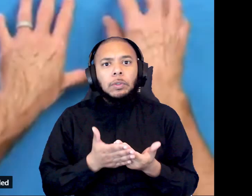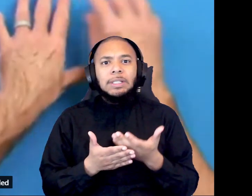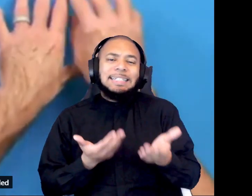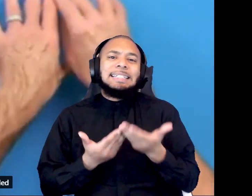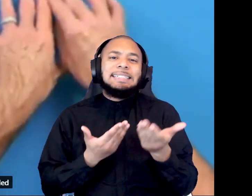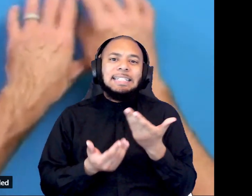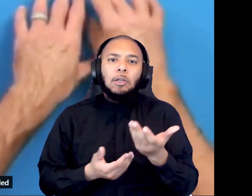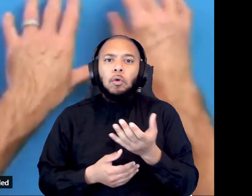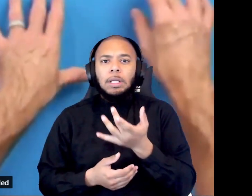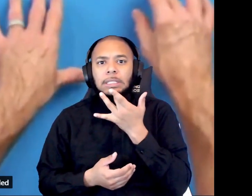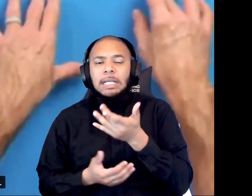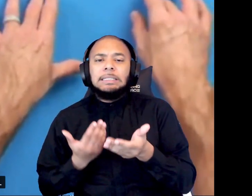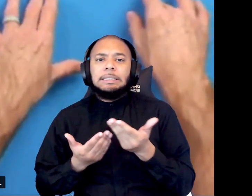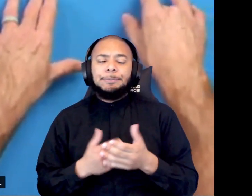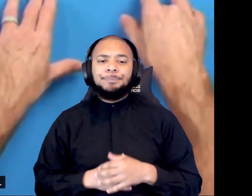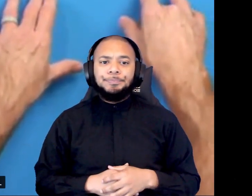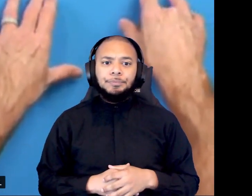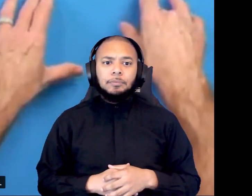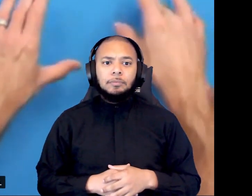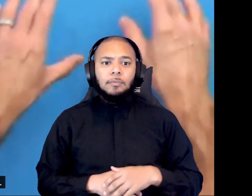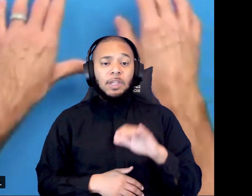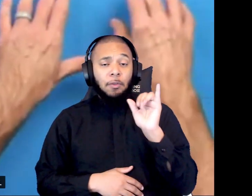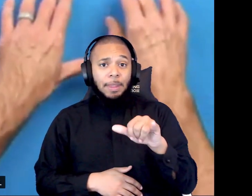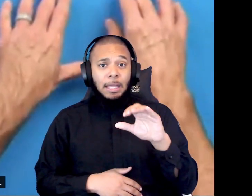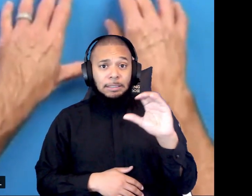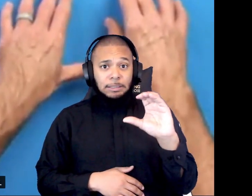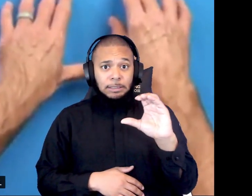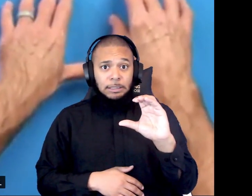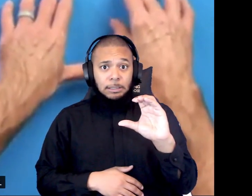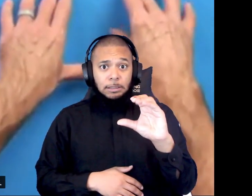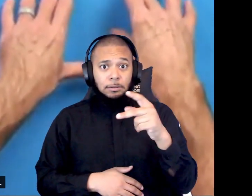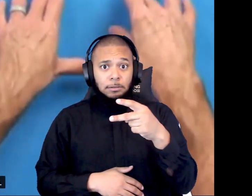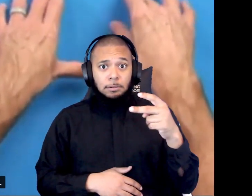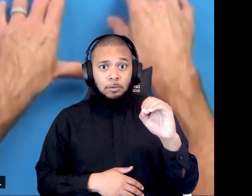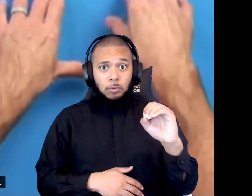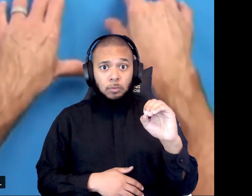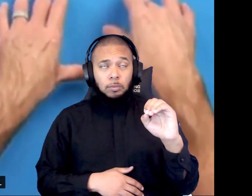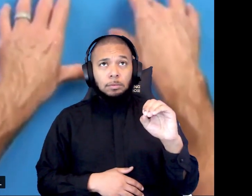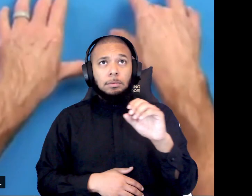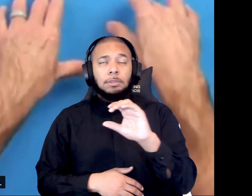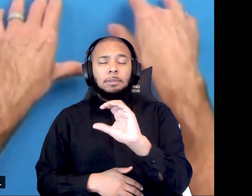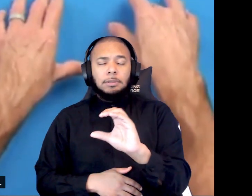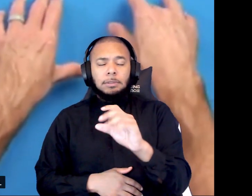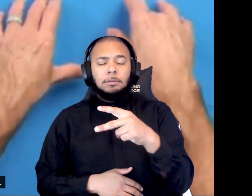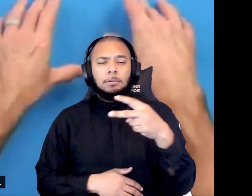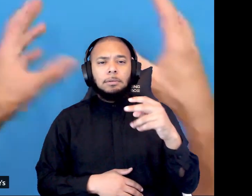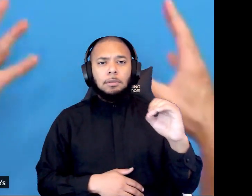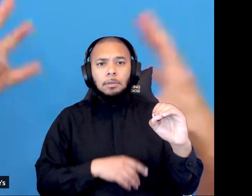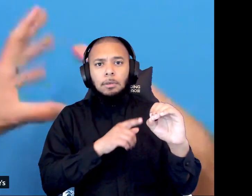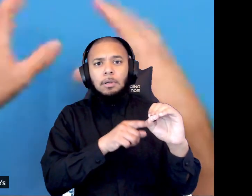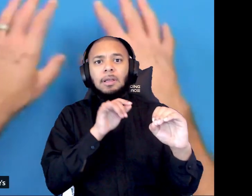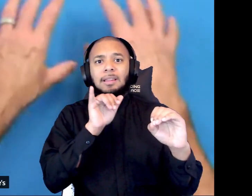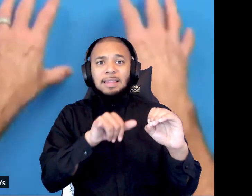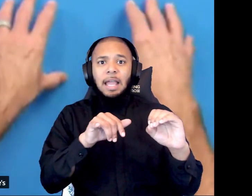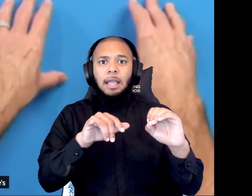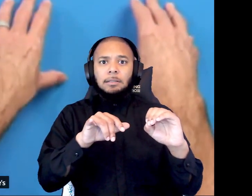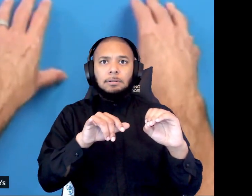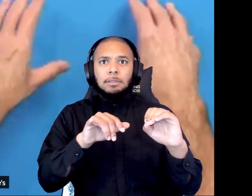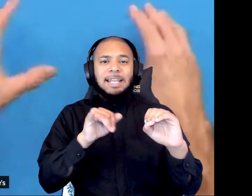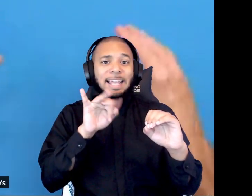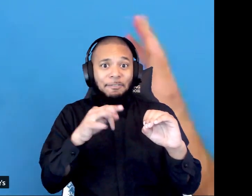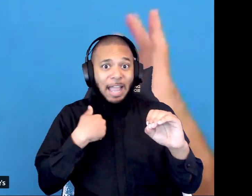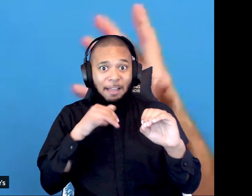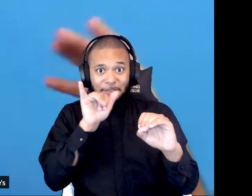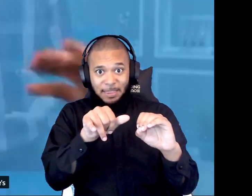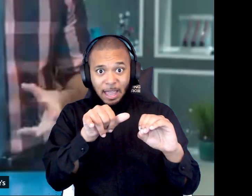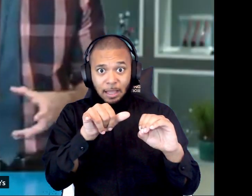bonded to oxygen, this is known as the carbonyl group. Okay, it is a functional group. And then members of this